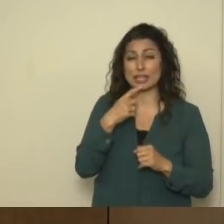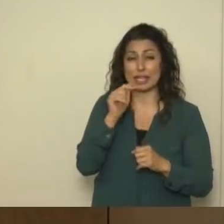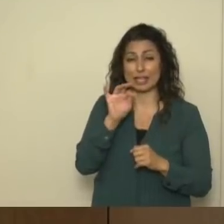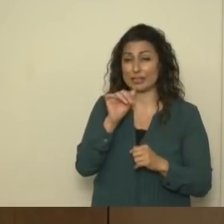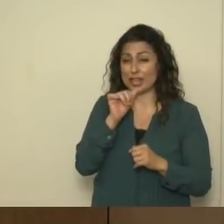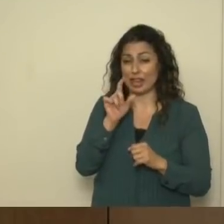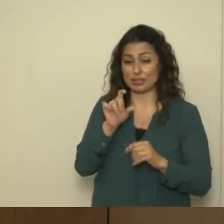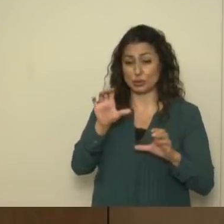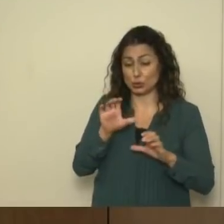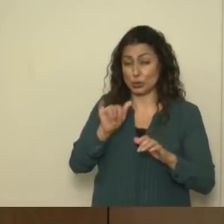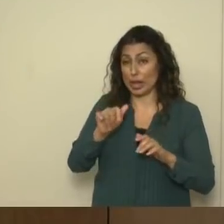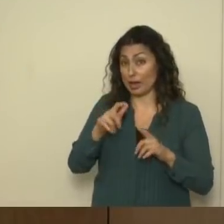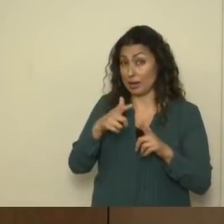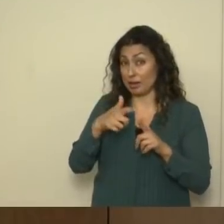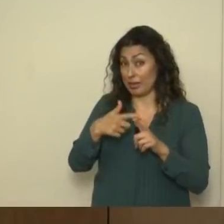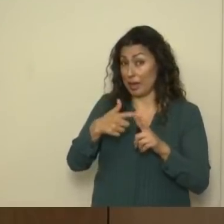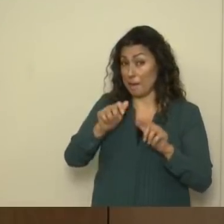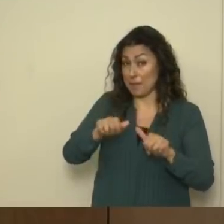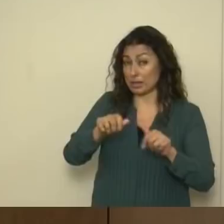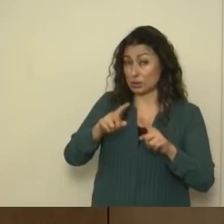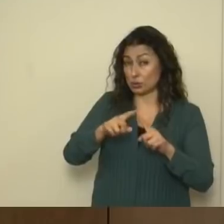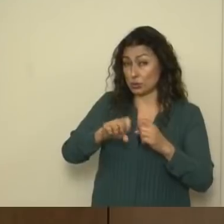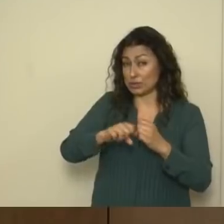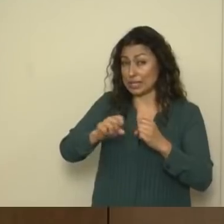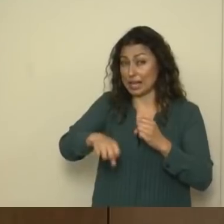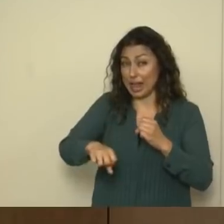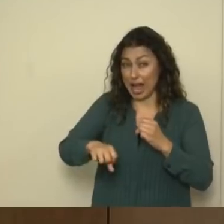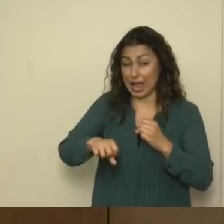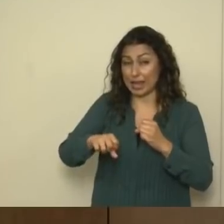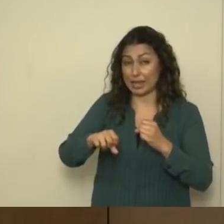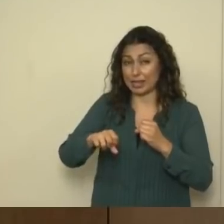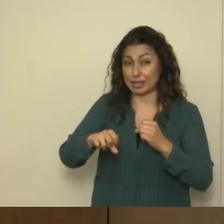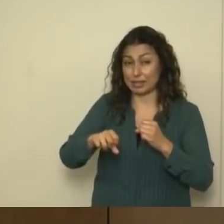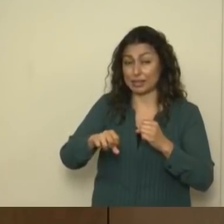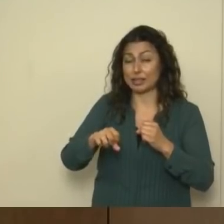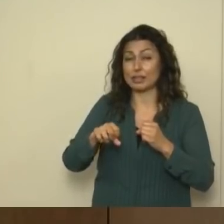for delay in-person learning for an entire school year,